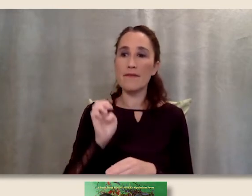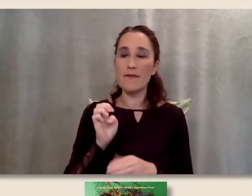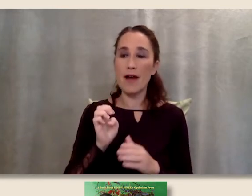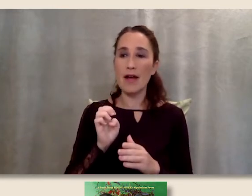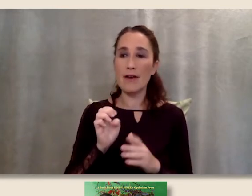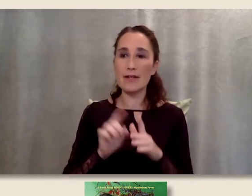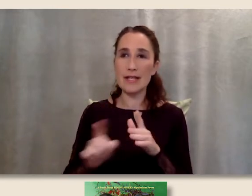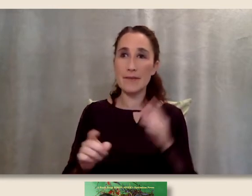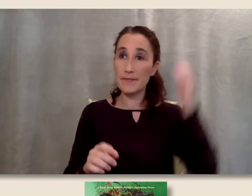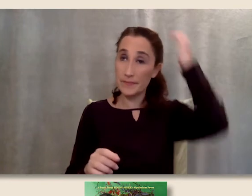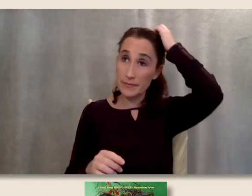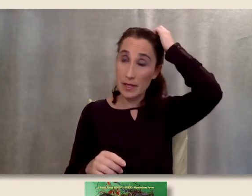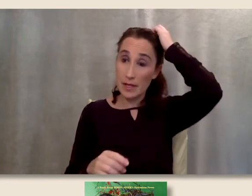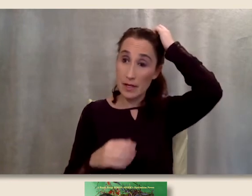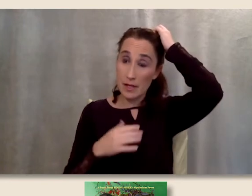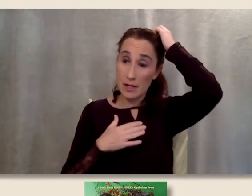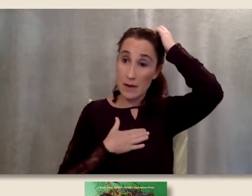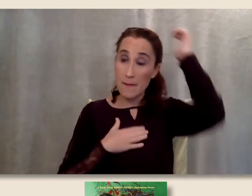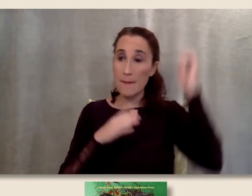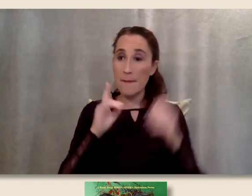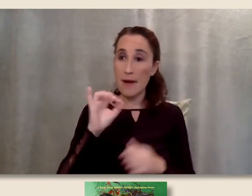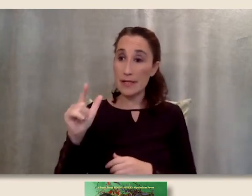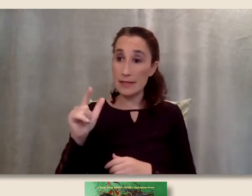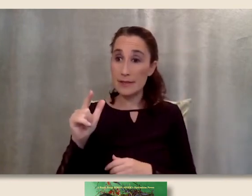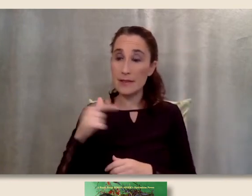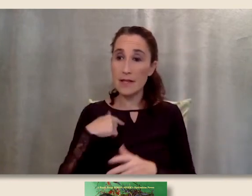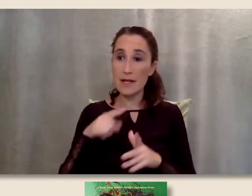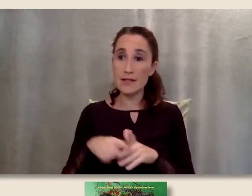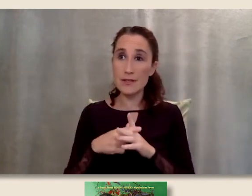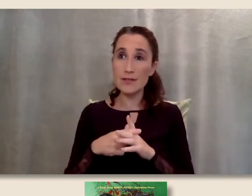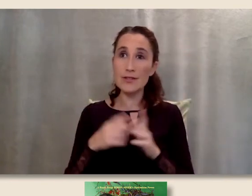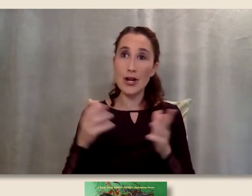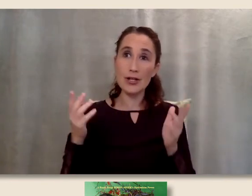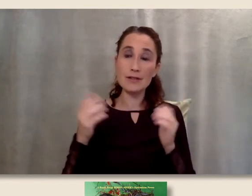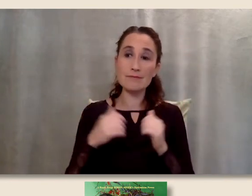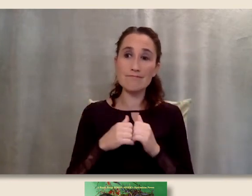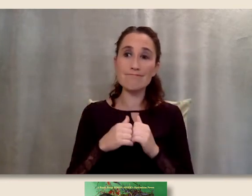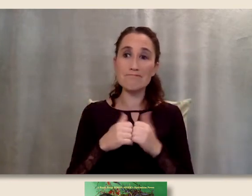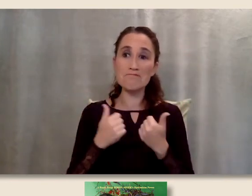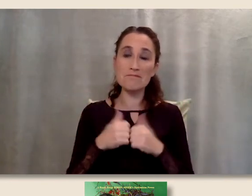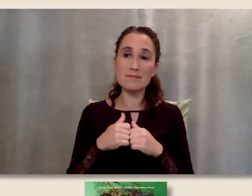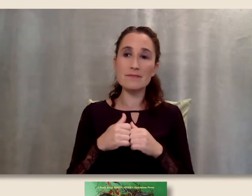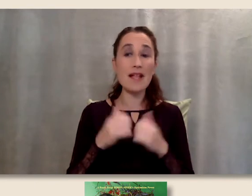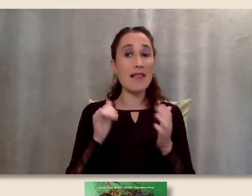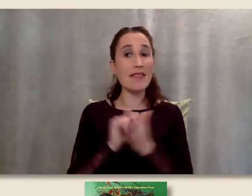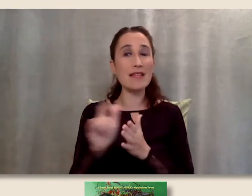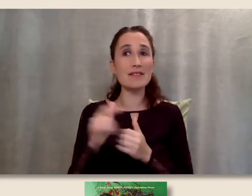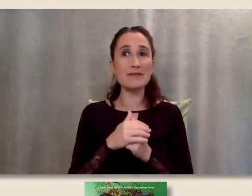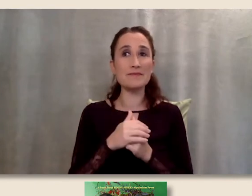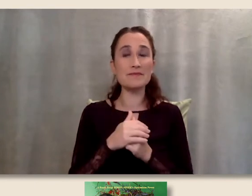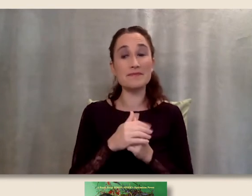And I actually took some of my dill already that I started and planted it outside. But this is basically it. It's